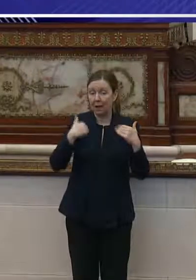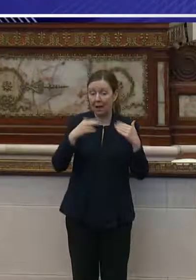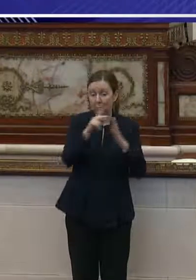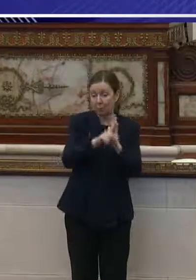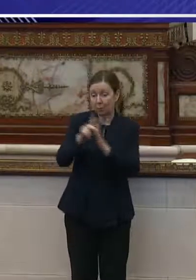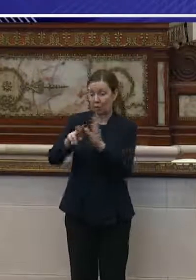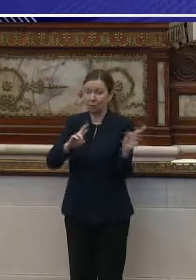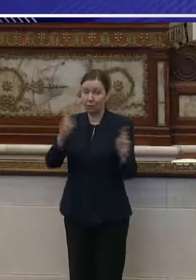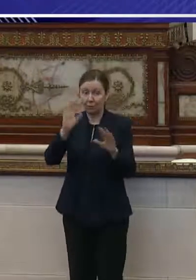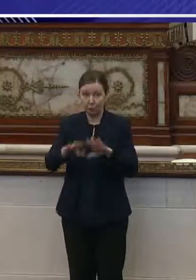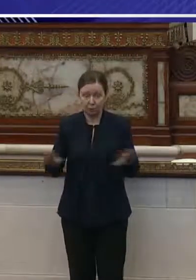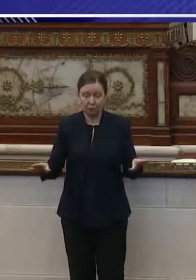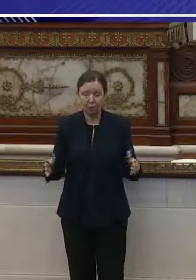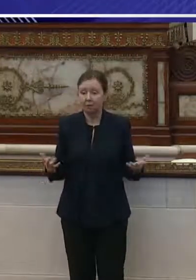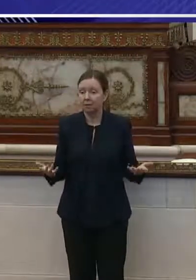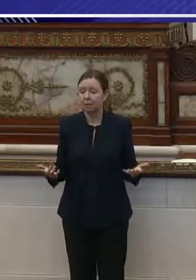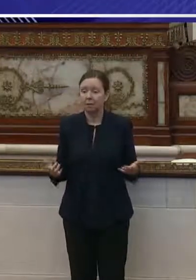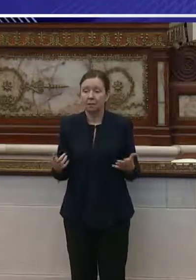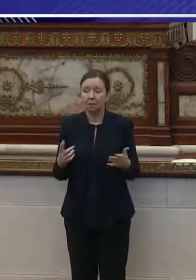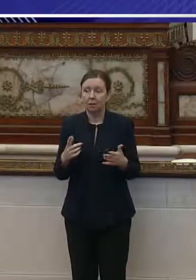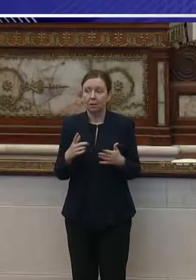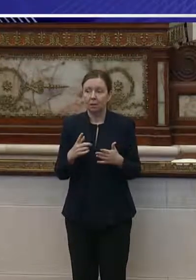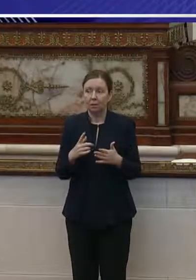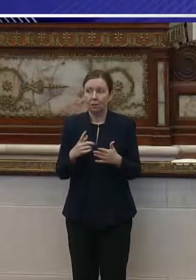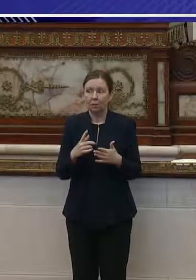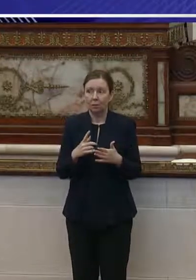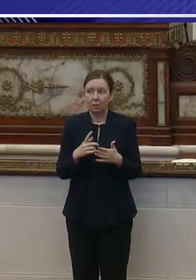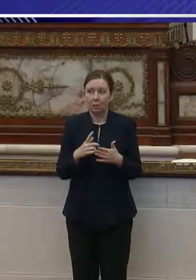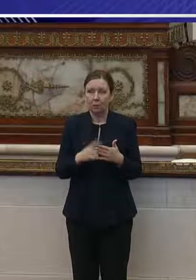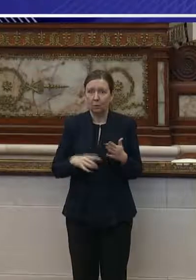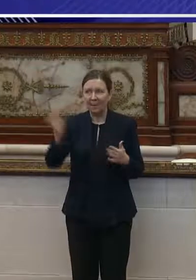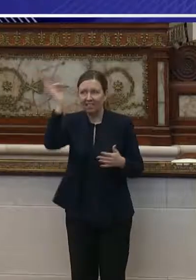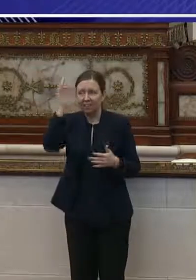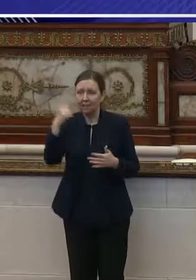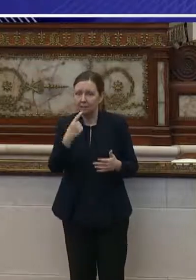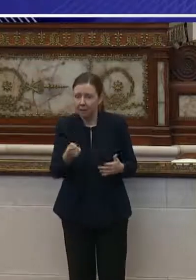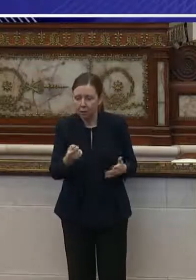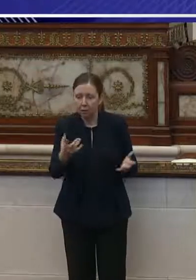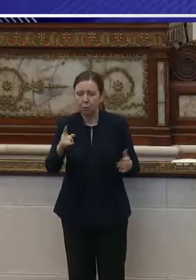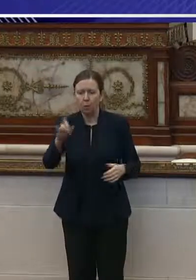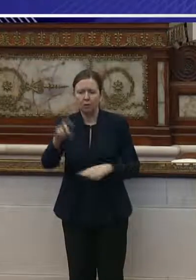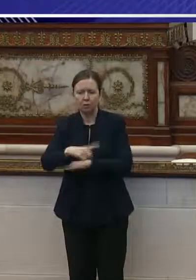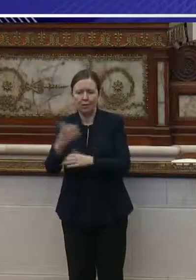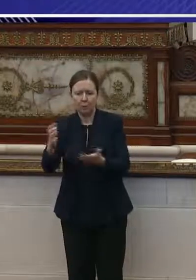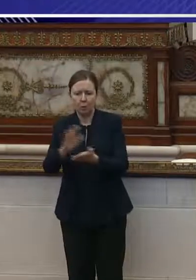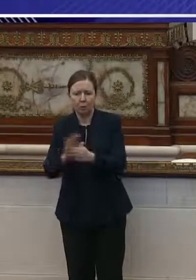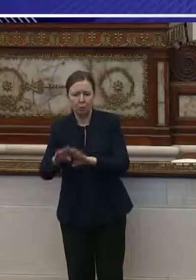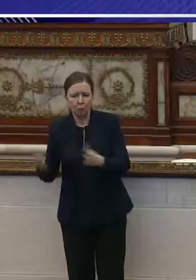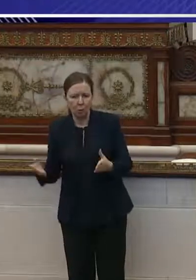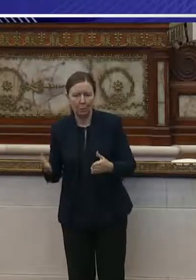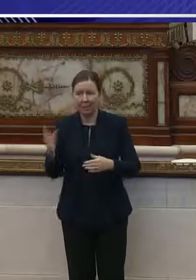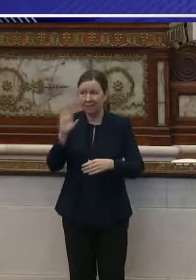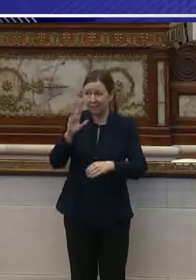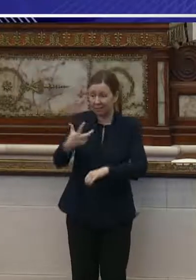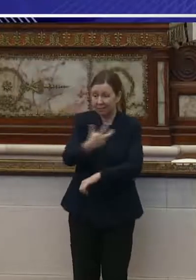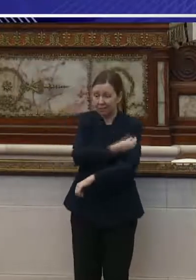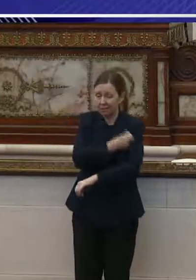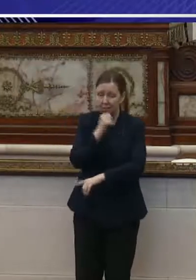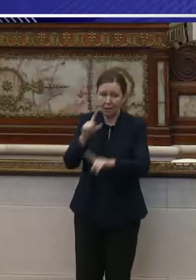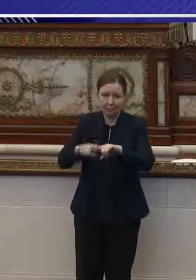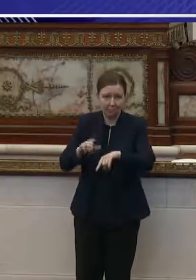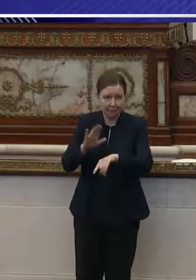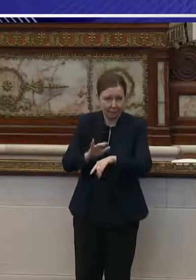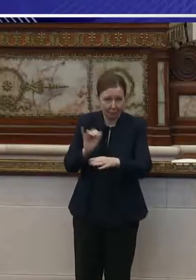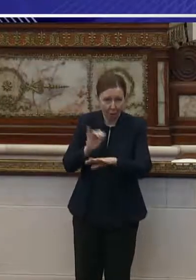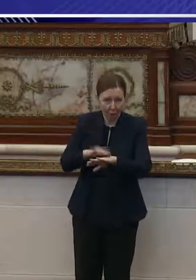children. So what are the feds telling you if they're telling you in 100 days they want schools open? And I know vaccines are not contingent of that, but in light